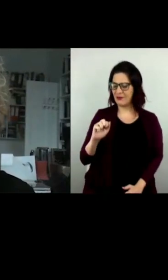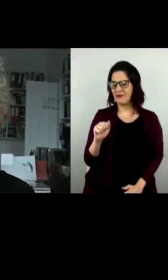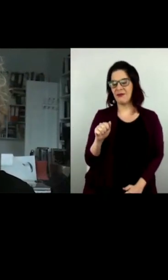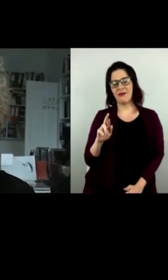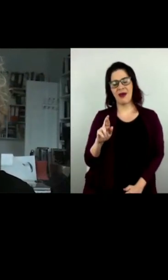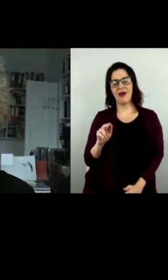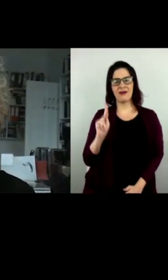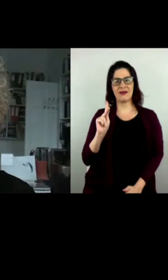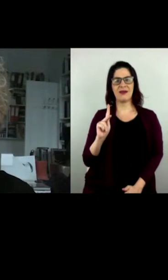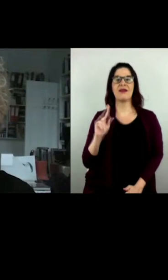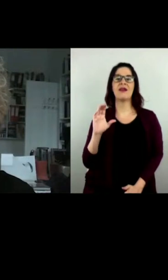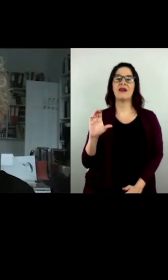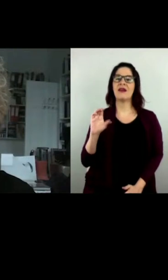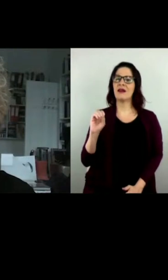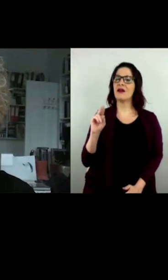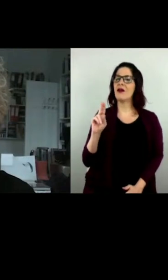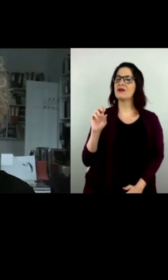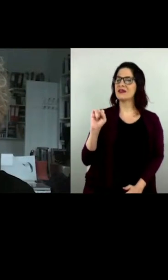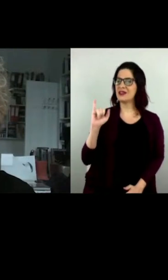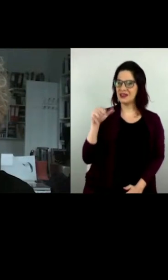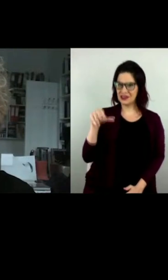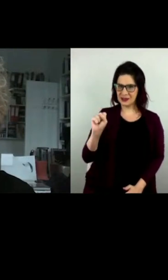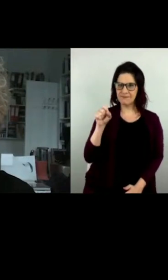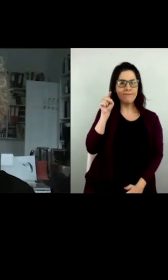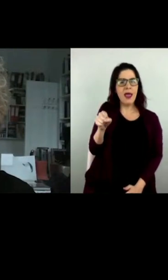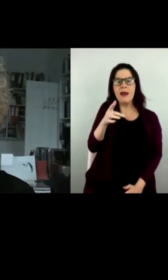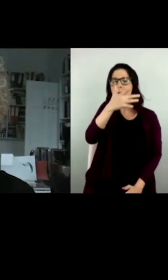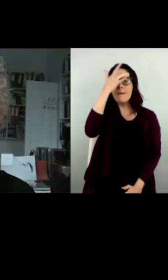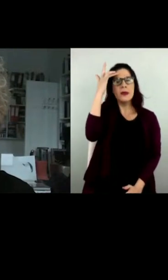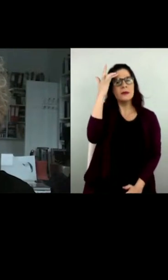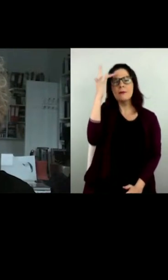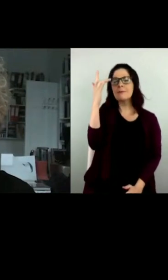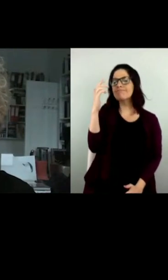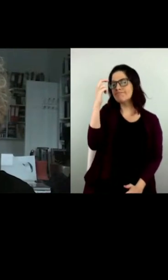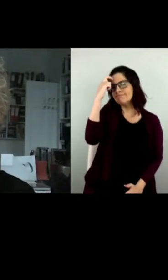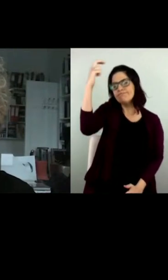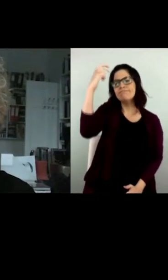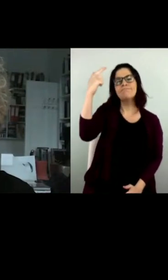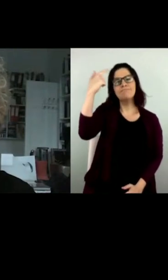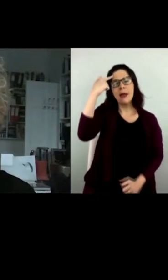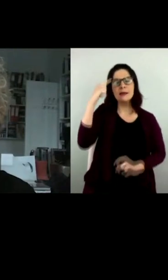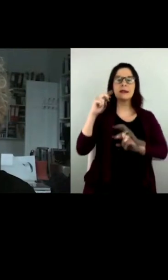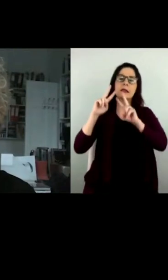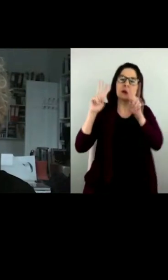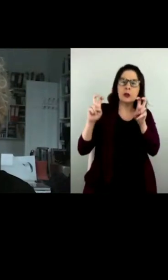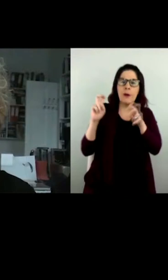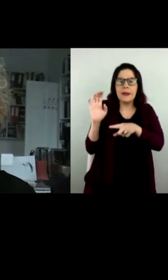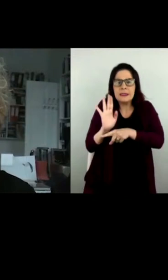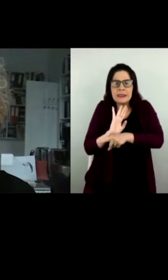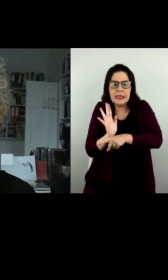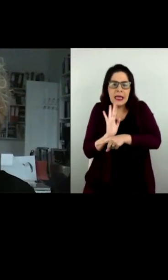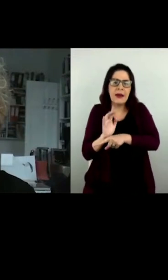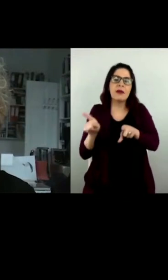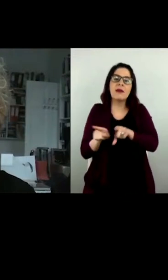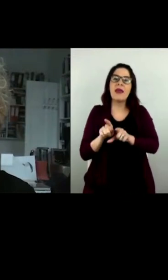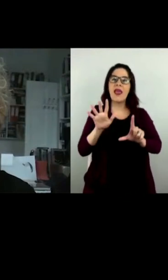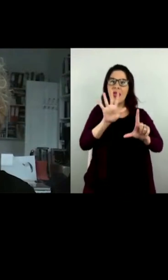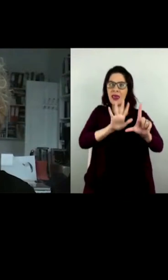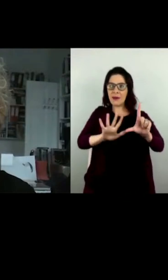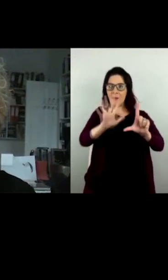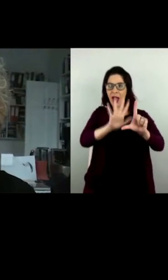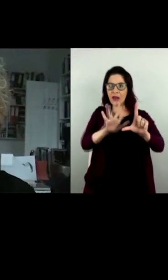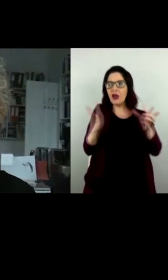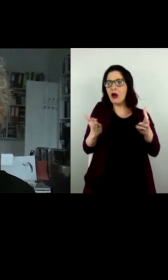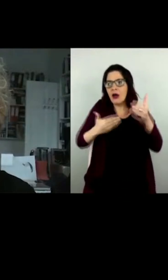most innovative thinkers around cinema and images in our 21st century.